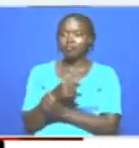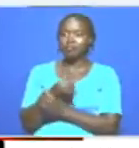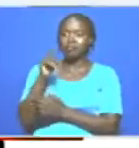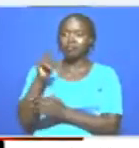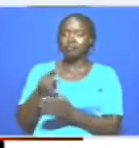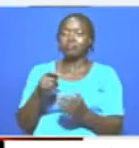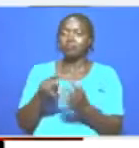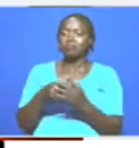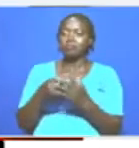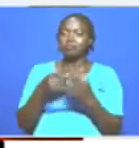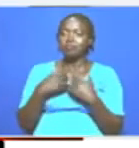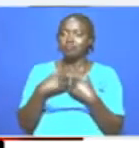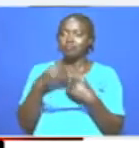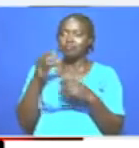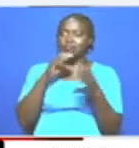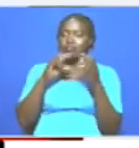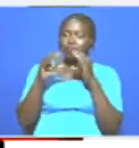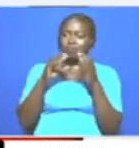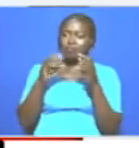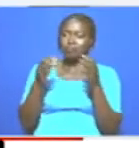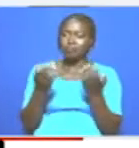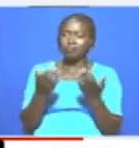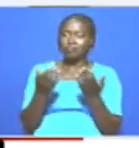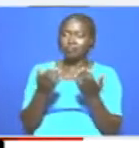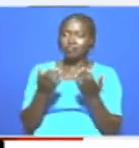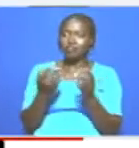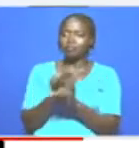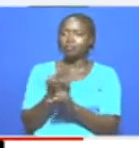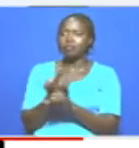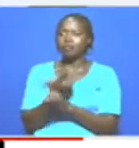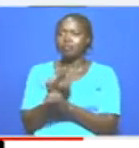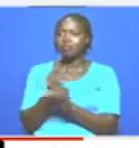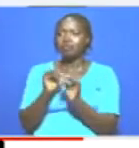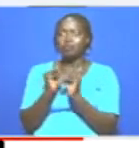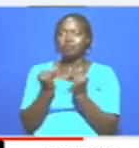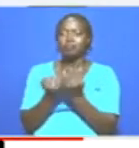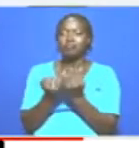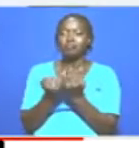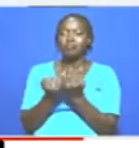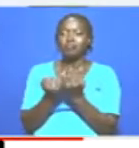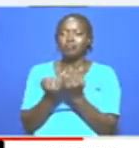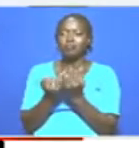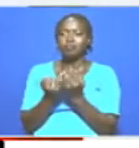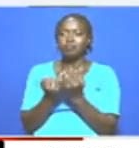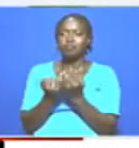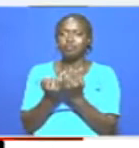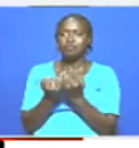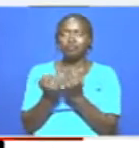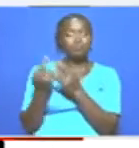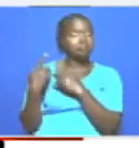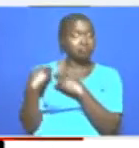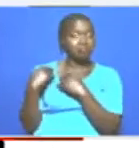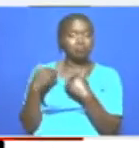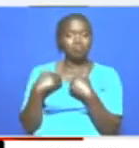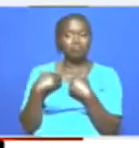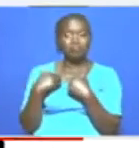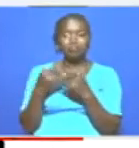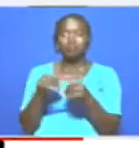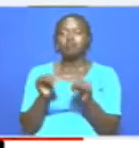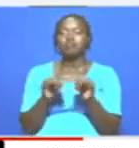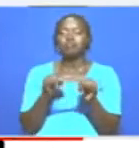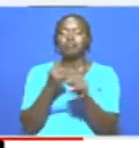this conversation and ask ourselves, as the various institutions that are mandated to implement and